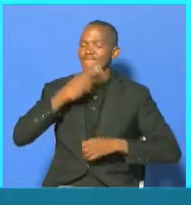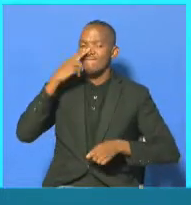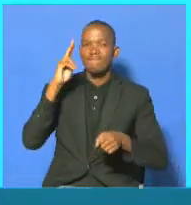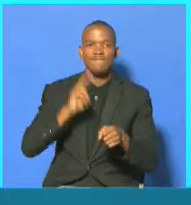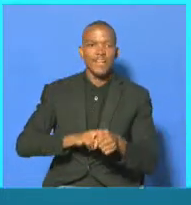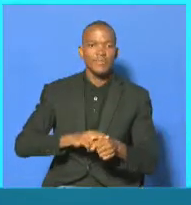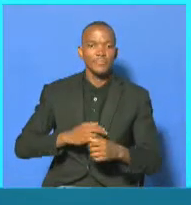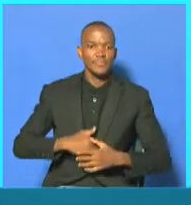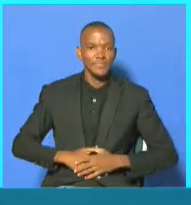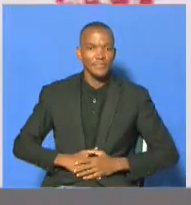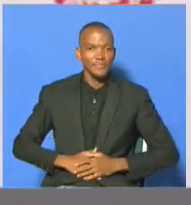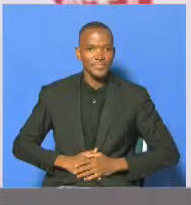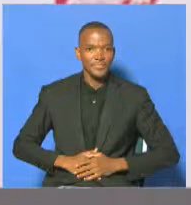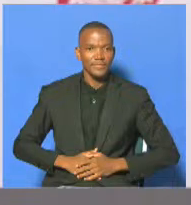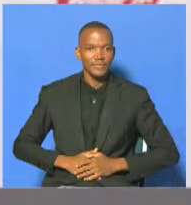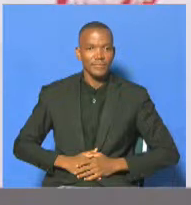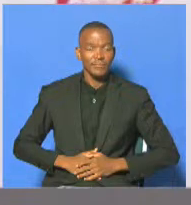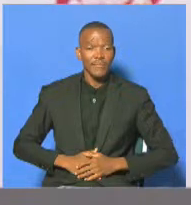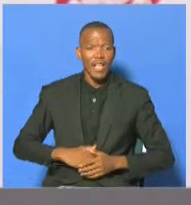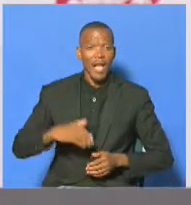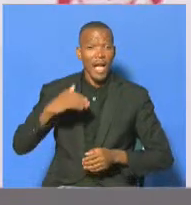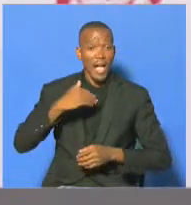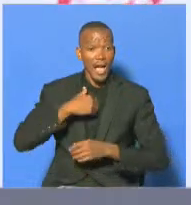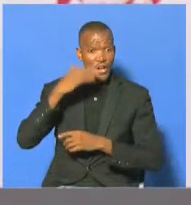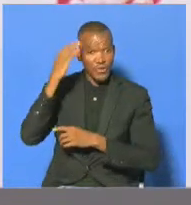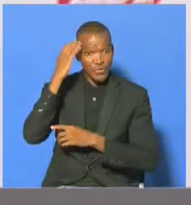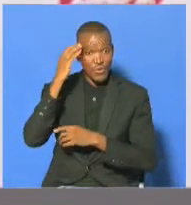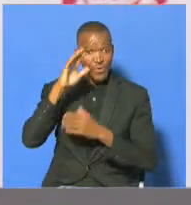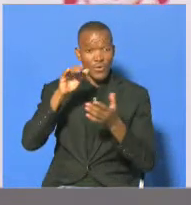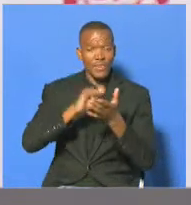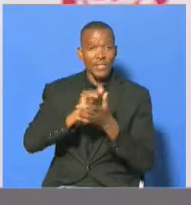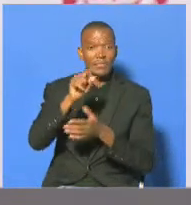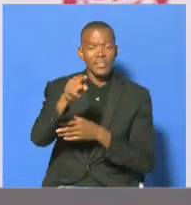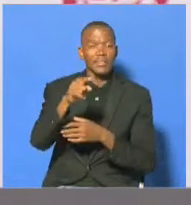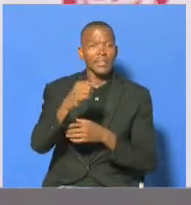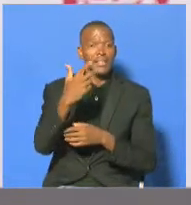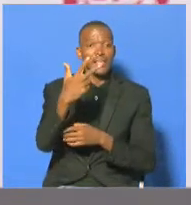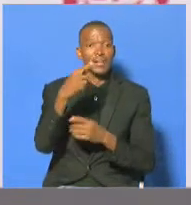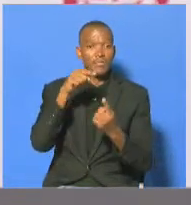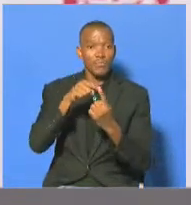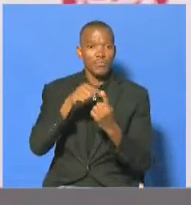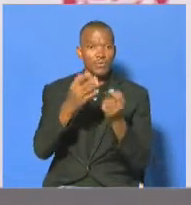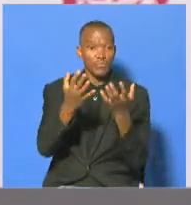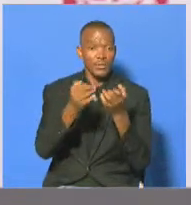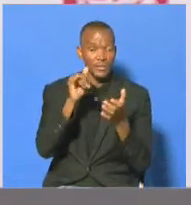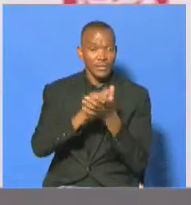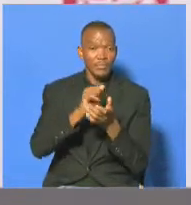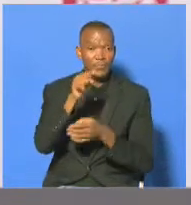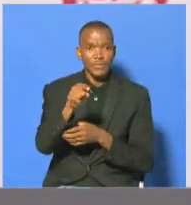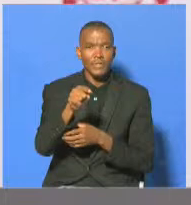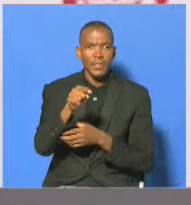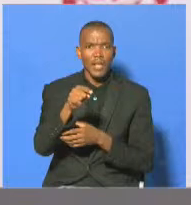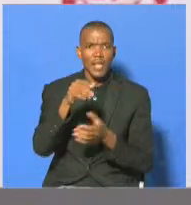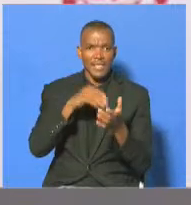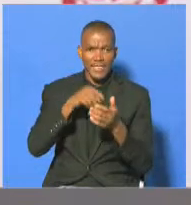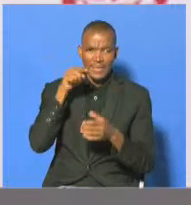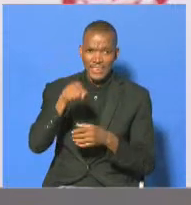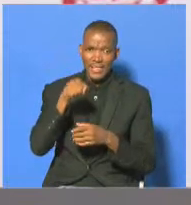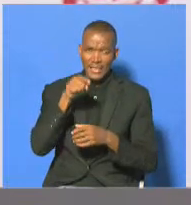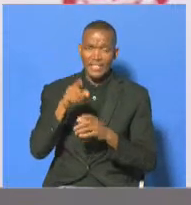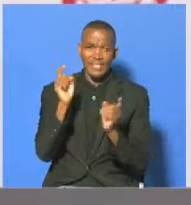Lydia continues. I know all the games we are playing for 3 points, but yeah, like me,